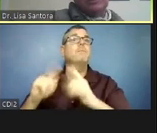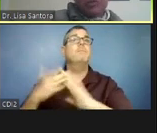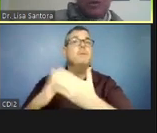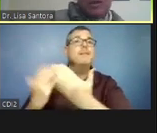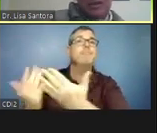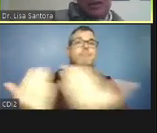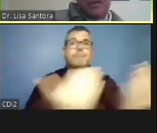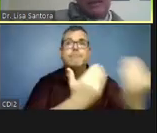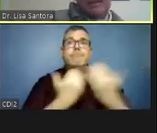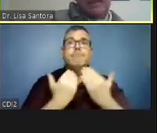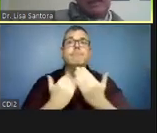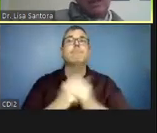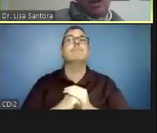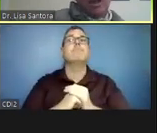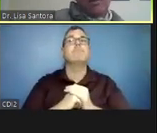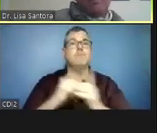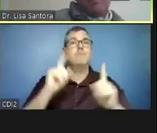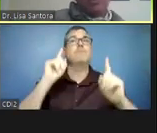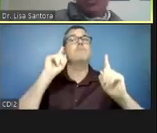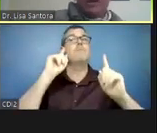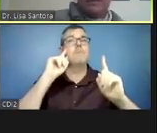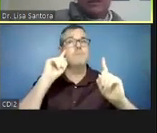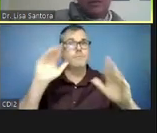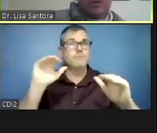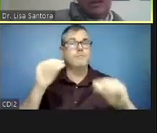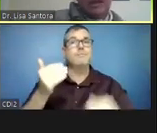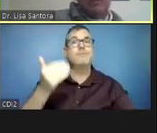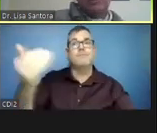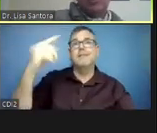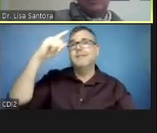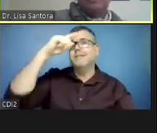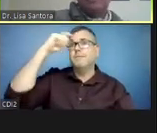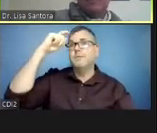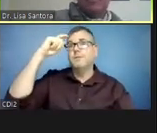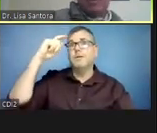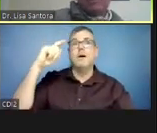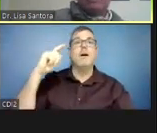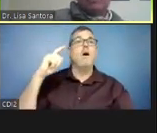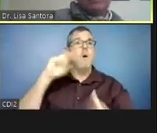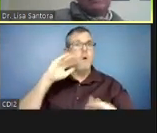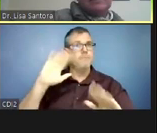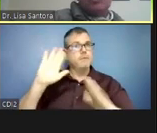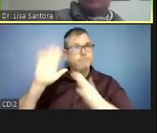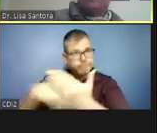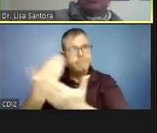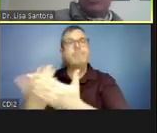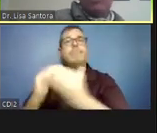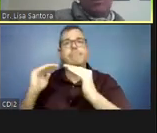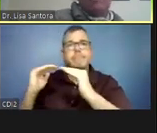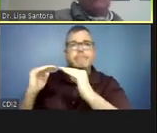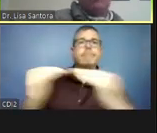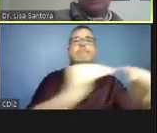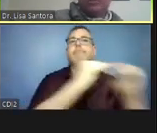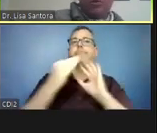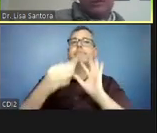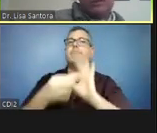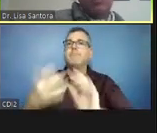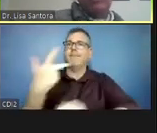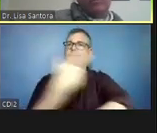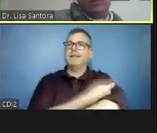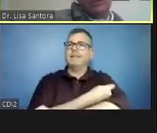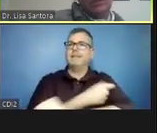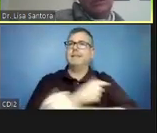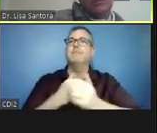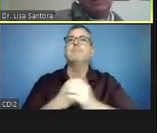equitably distributed this vaccine across the community. And we know that some residents will need more supports,